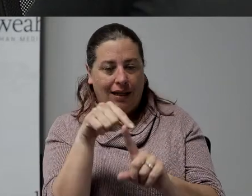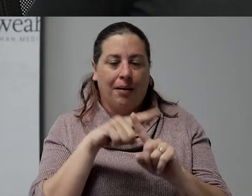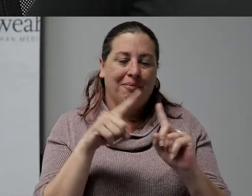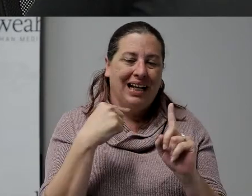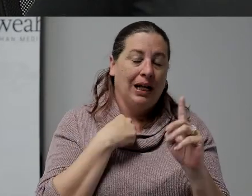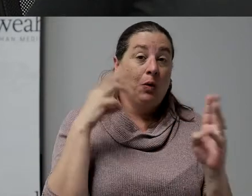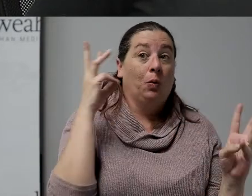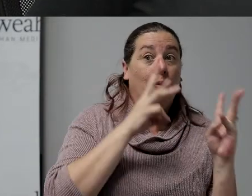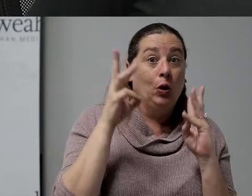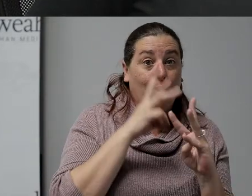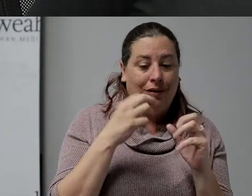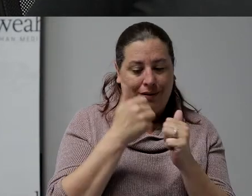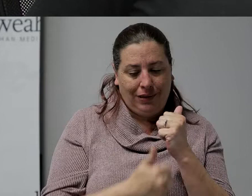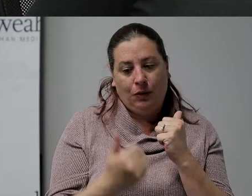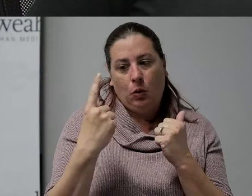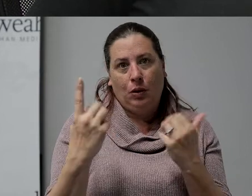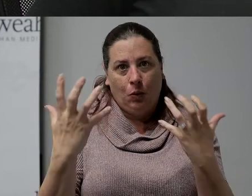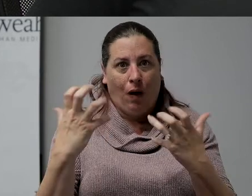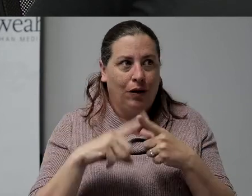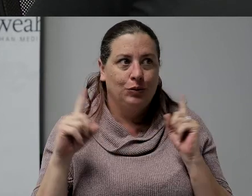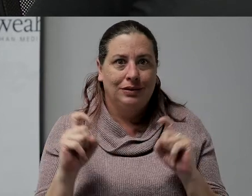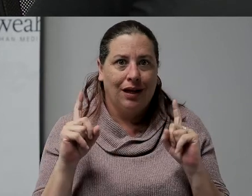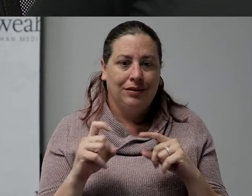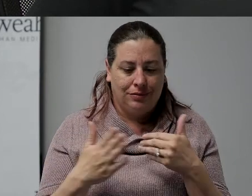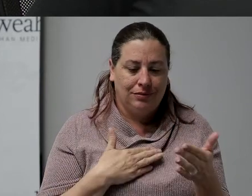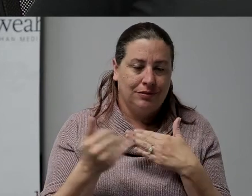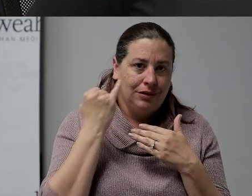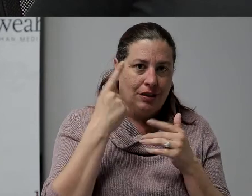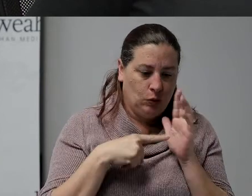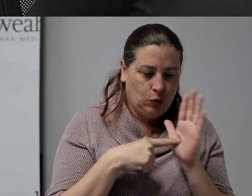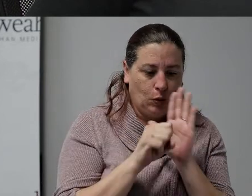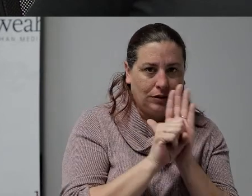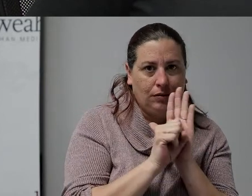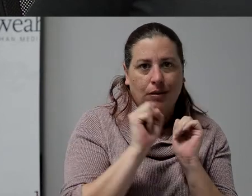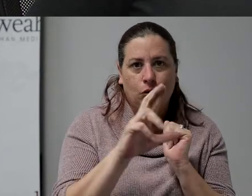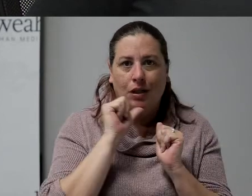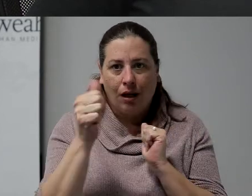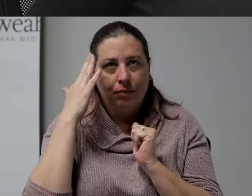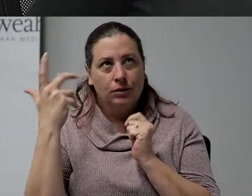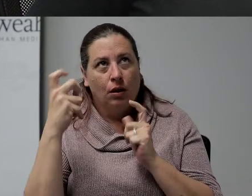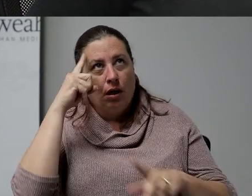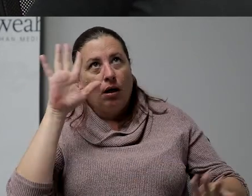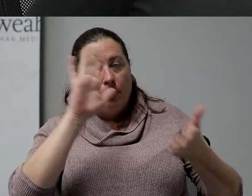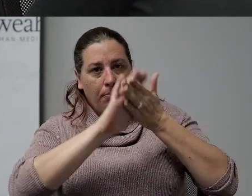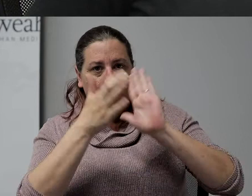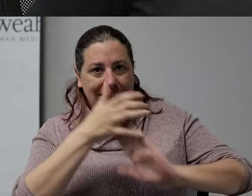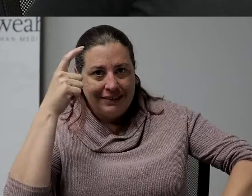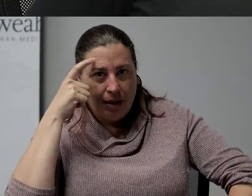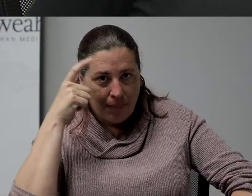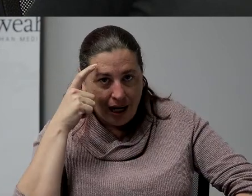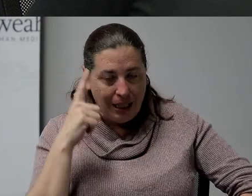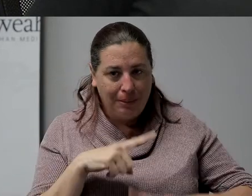that everybody wanting to be tested, whether you're showing symptoms or not, just for peace of mind, the risk